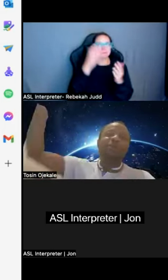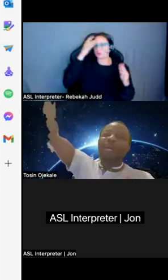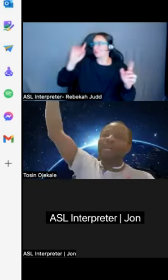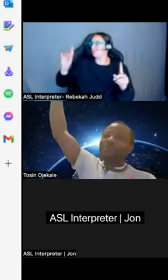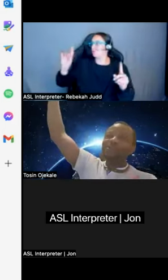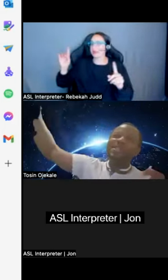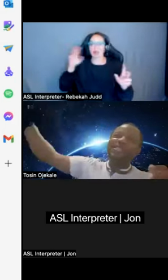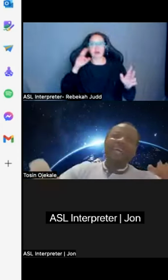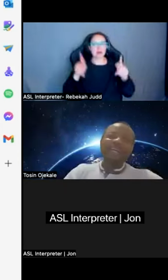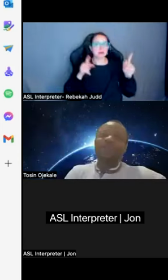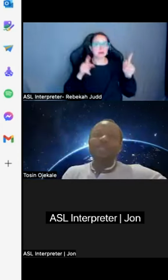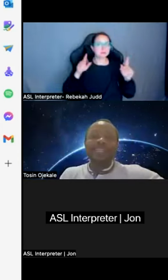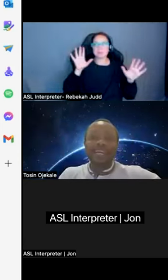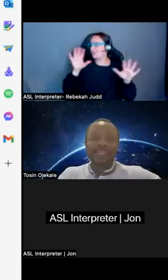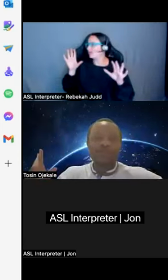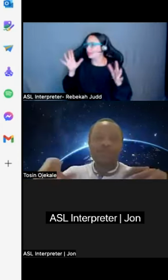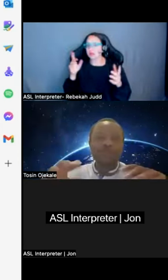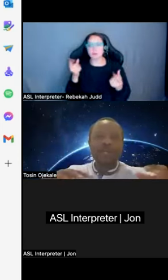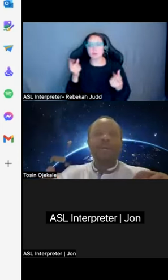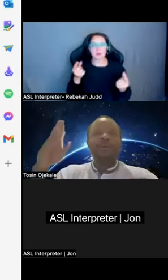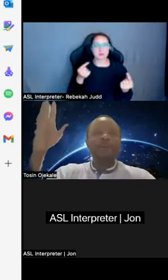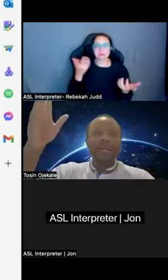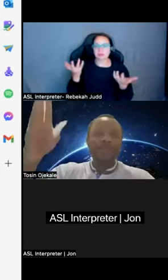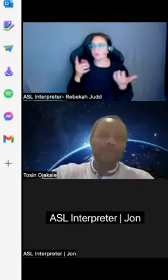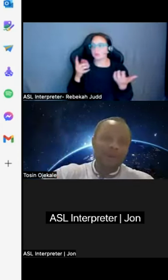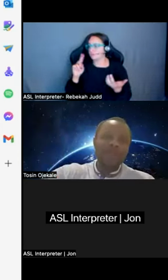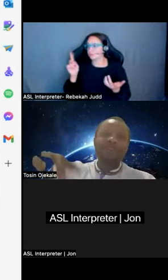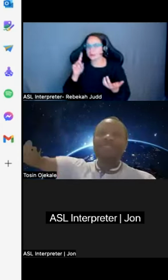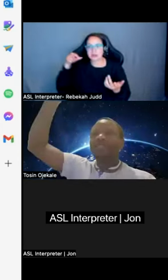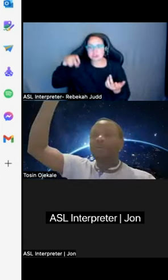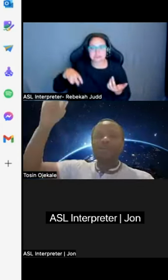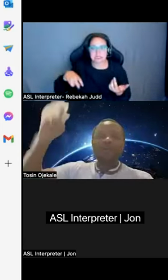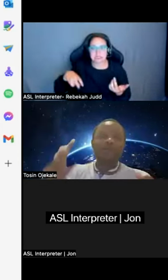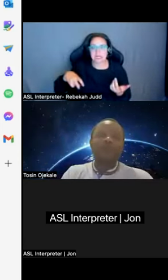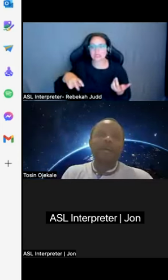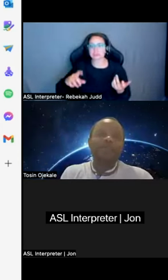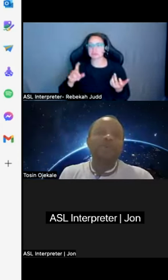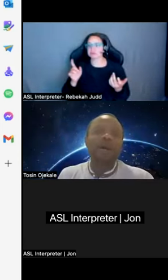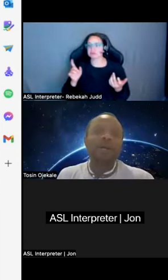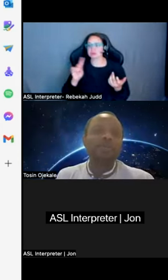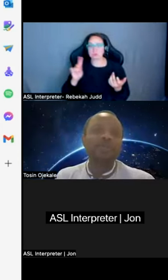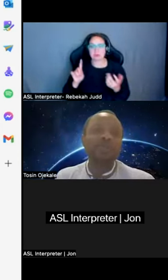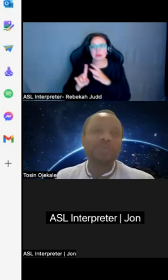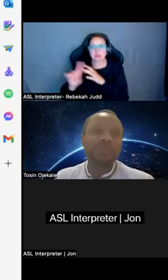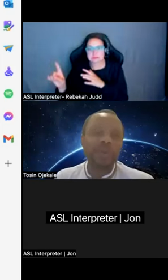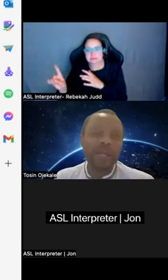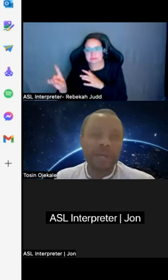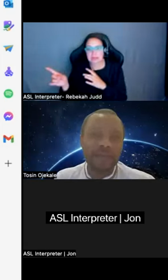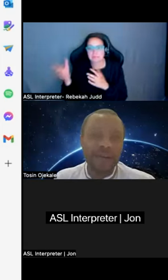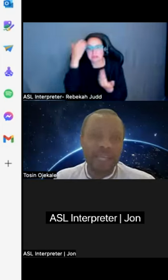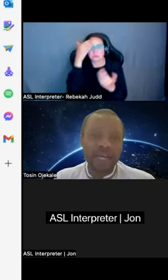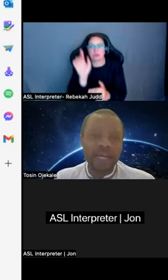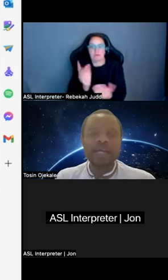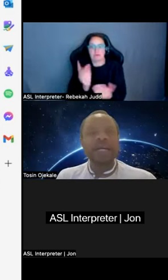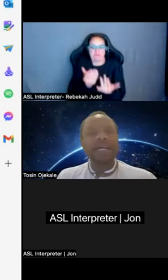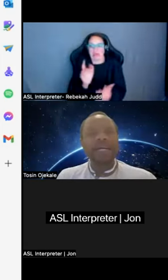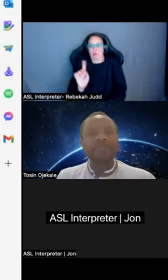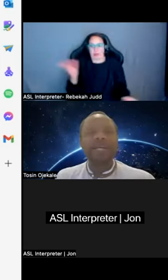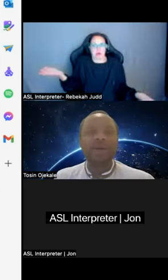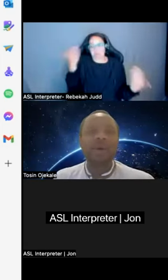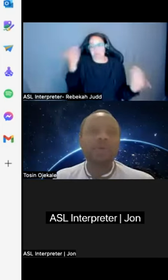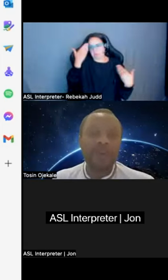didn't know whether to use the staircase or which staircase to use, or whether to come downstairs or to go to remain wherever they are.